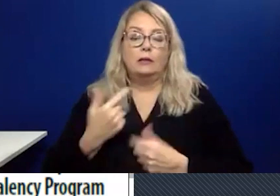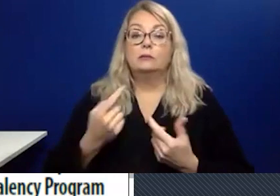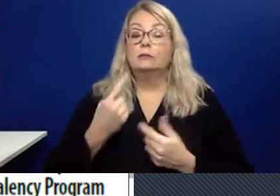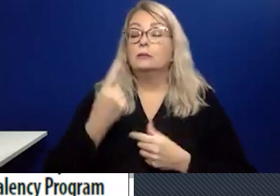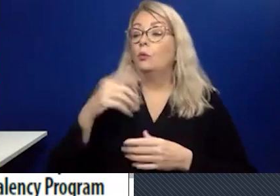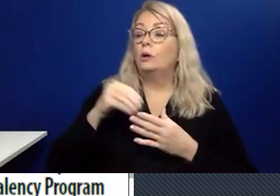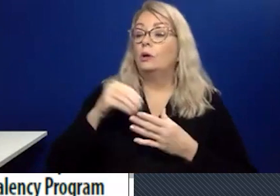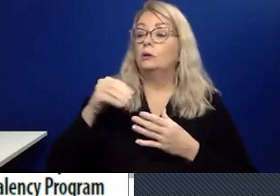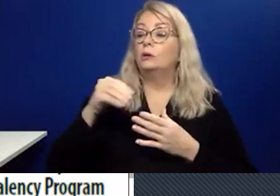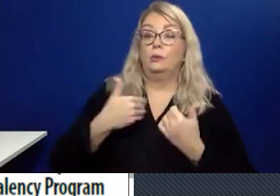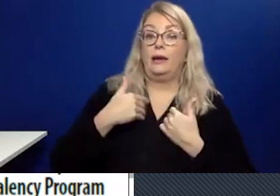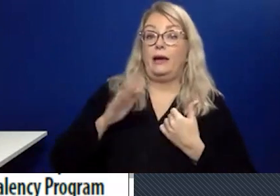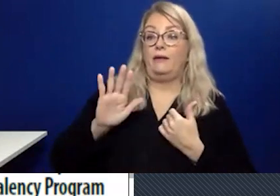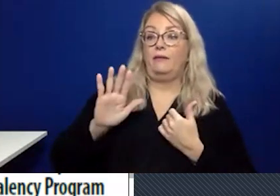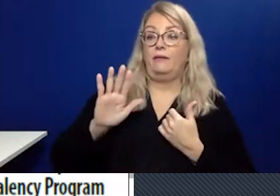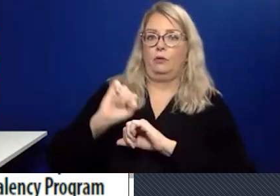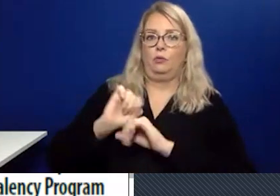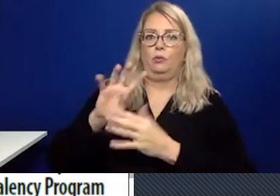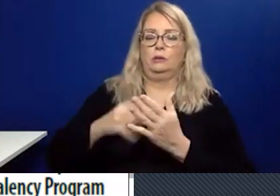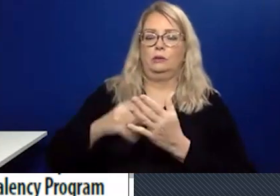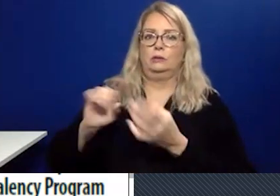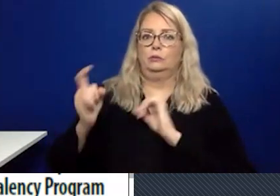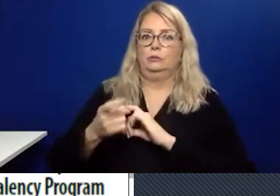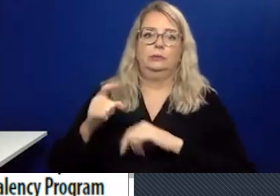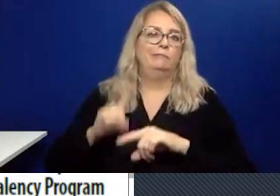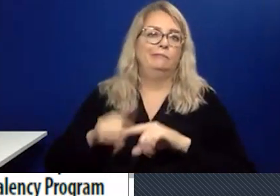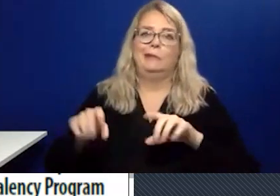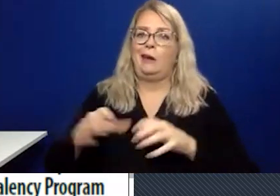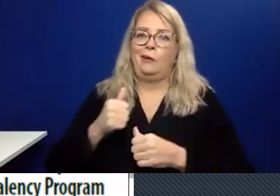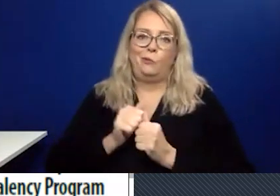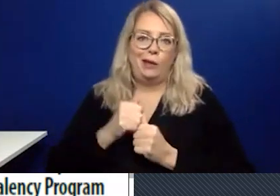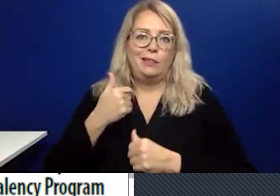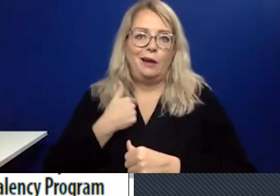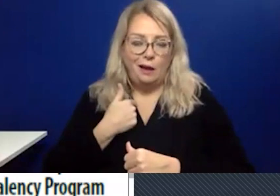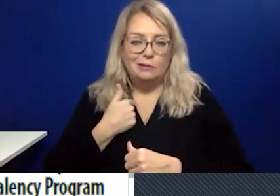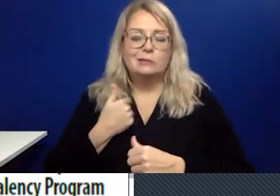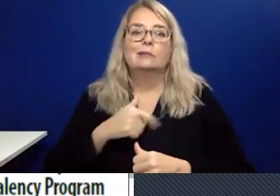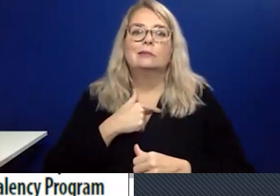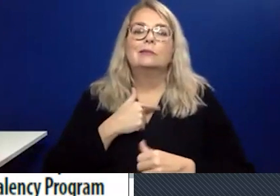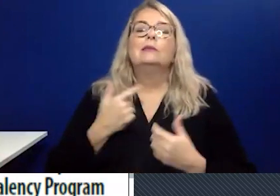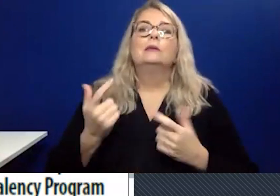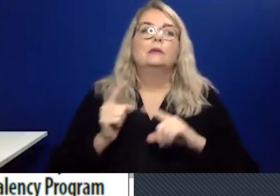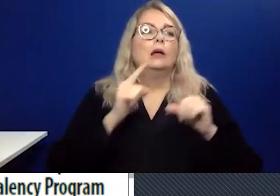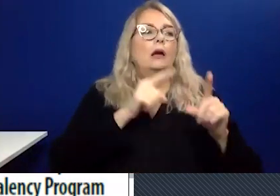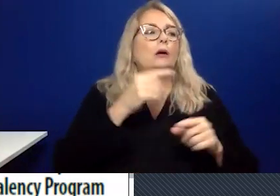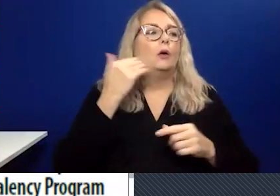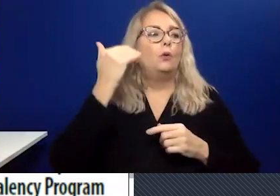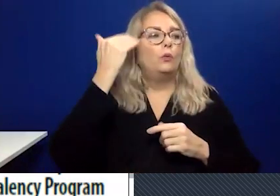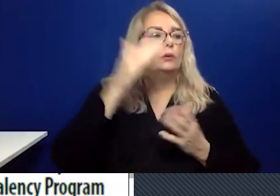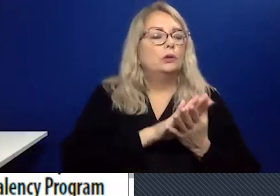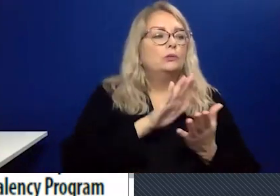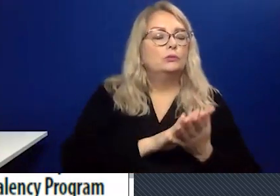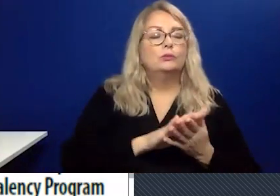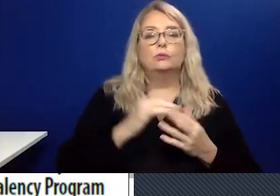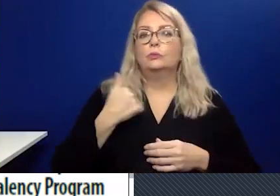their work schedule changes and they can't do it with us. So then maybe they go to an adult school instead and go take it. We've